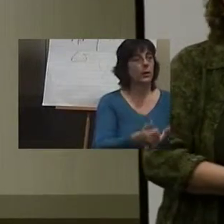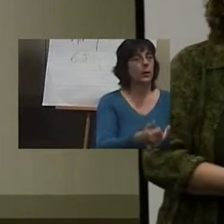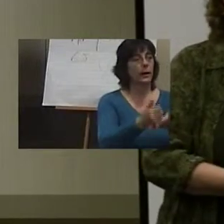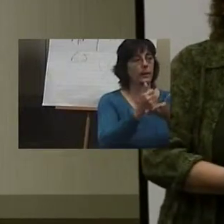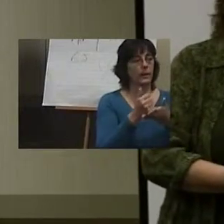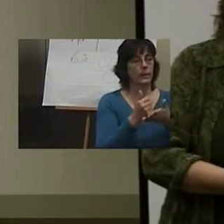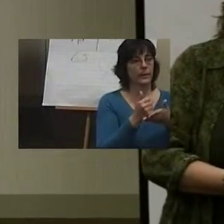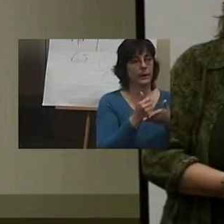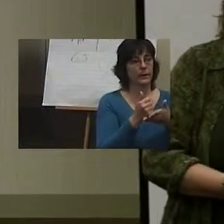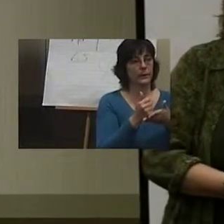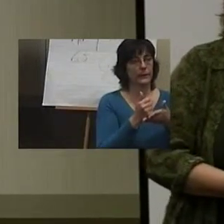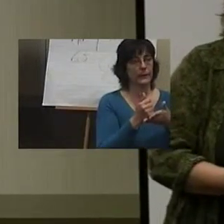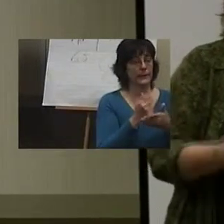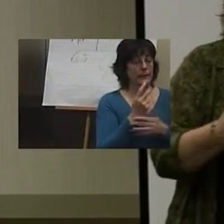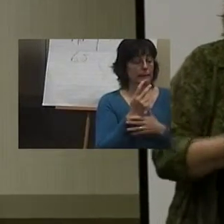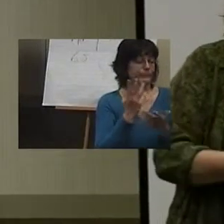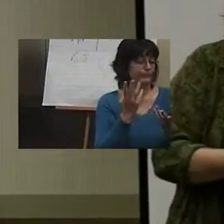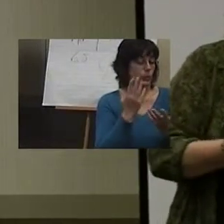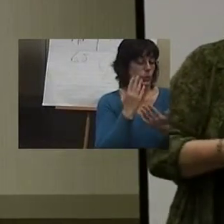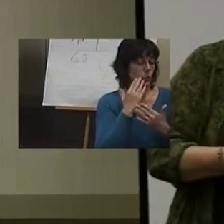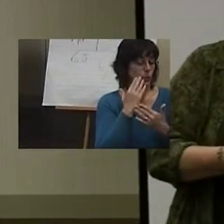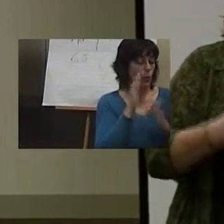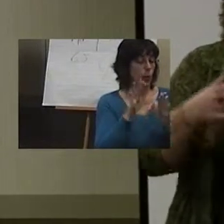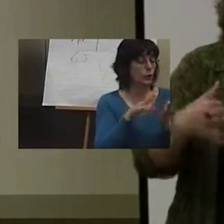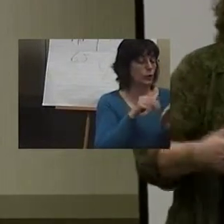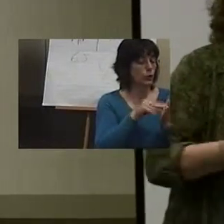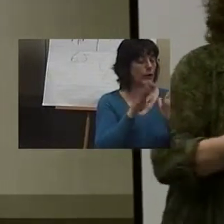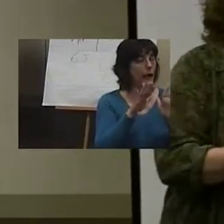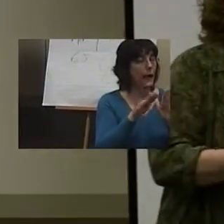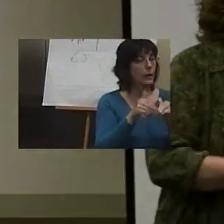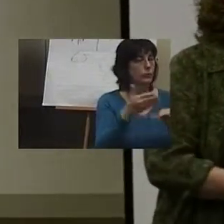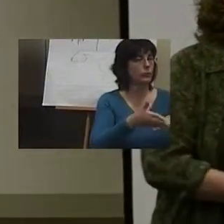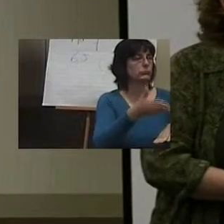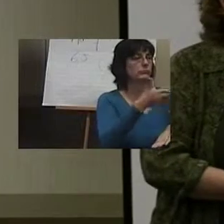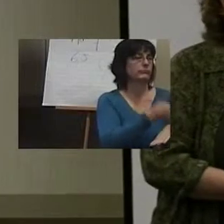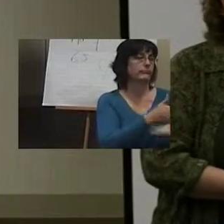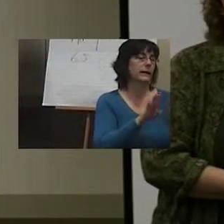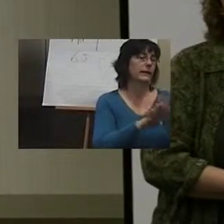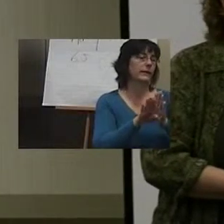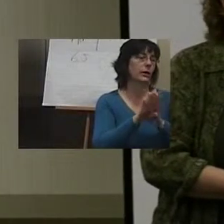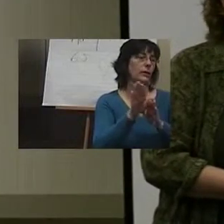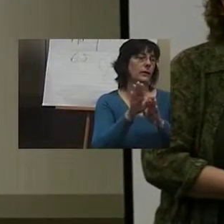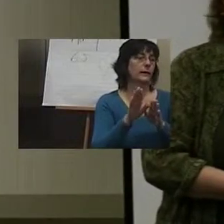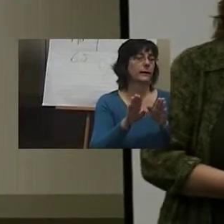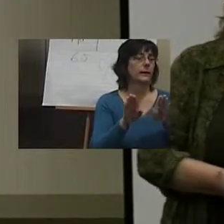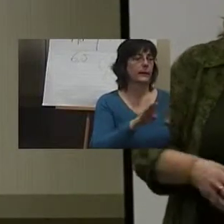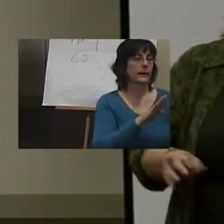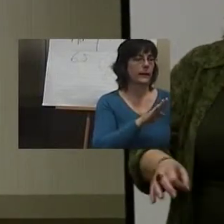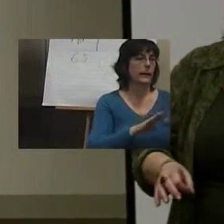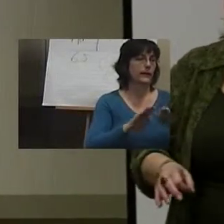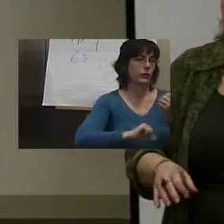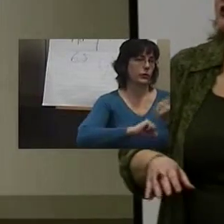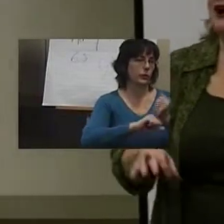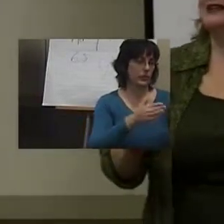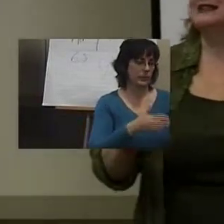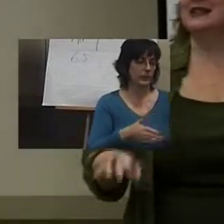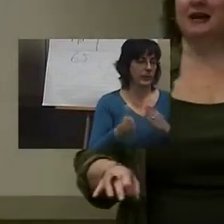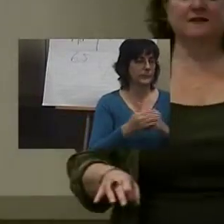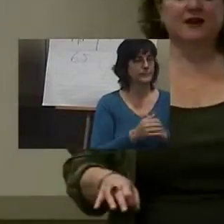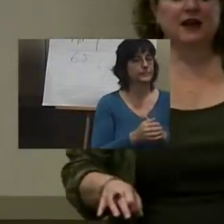a look at how we can be more efficient and effective in developing those behavior support plans. And also,